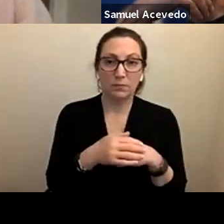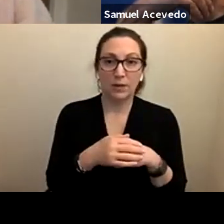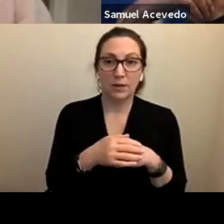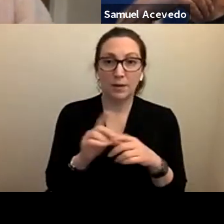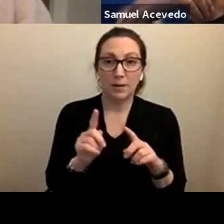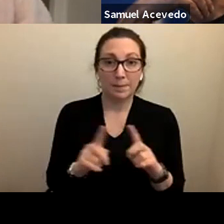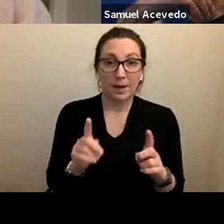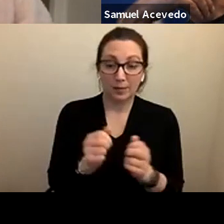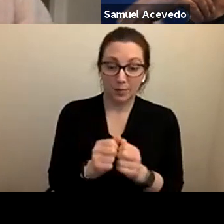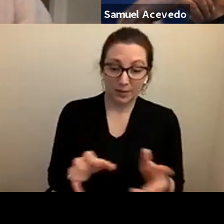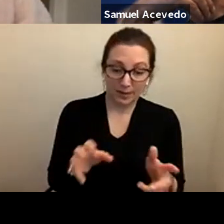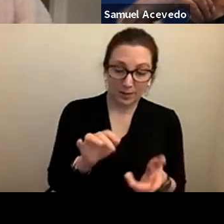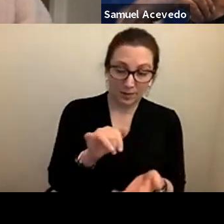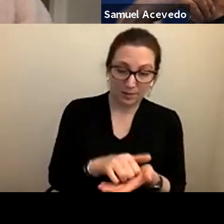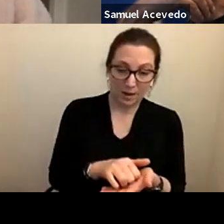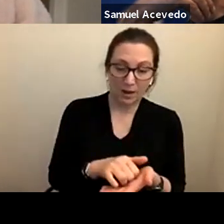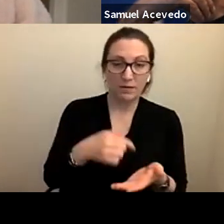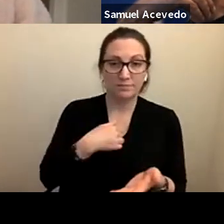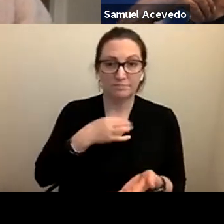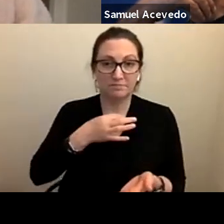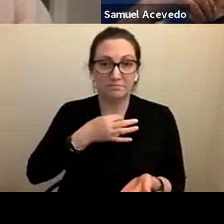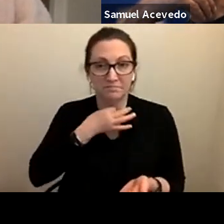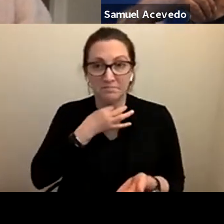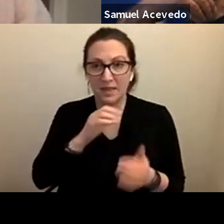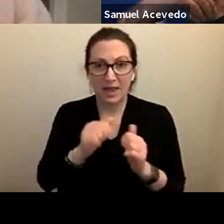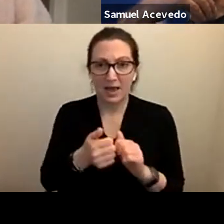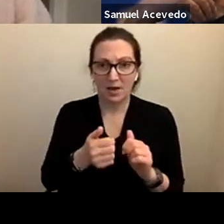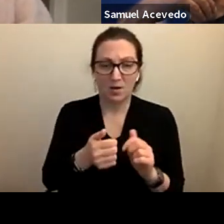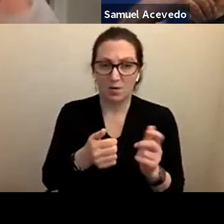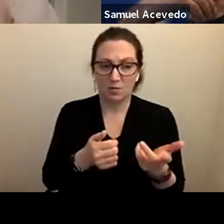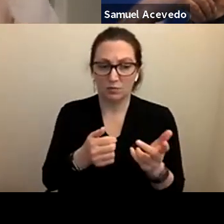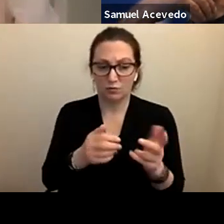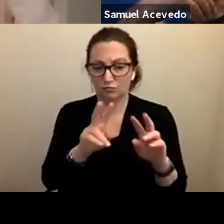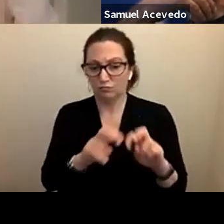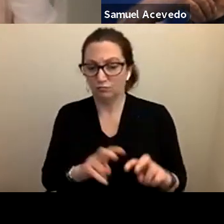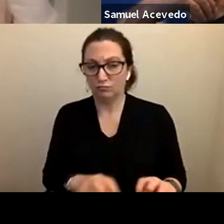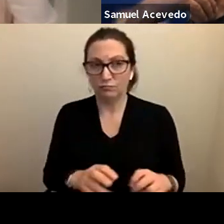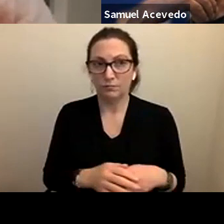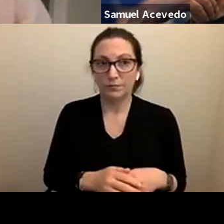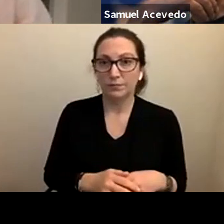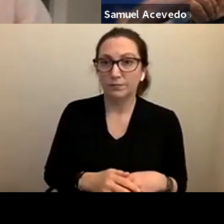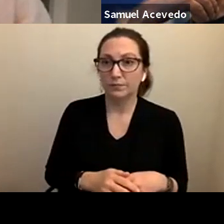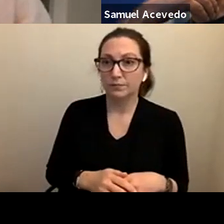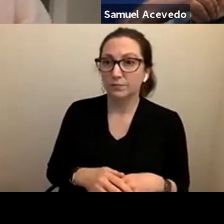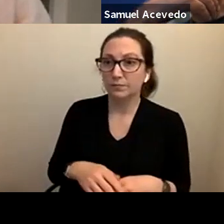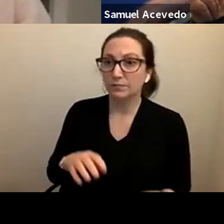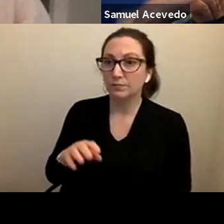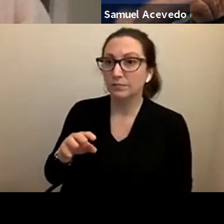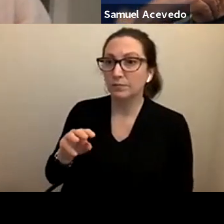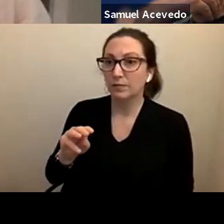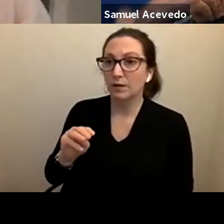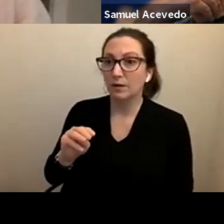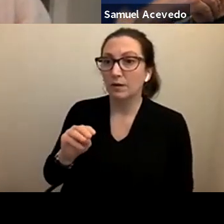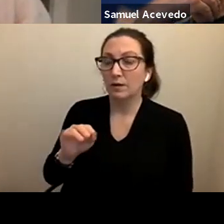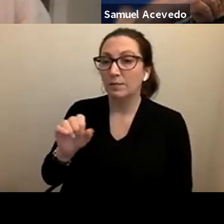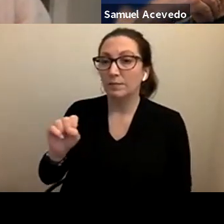not occurring, I'm very interested in that question going forward. So I actually have a clarifying question. So Ms. Roberts,